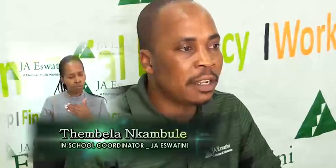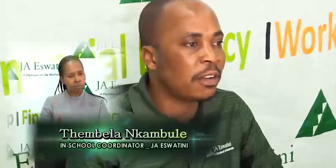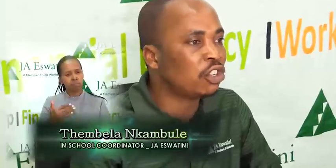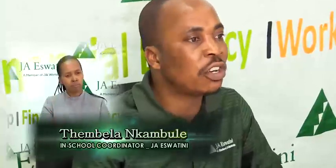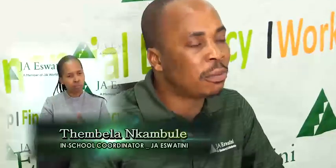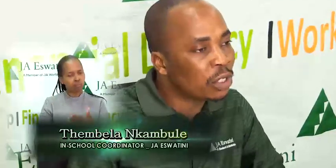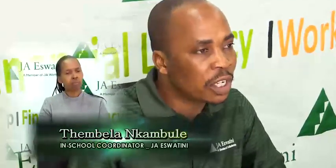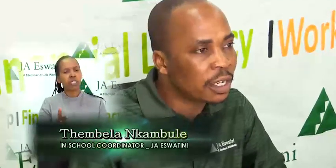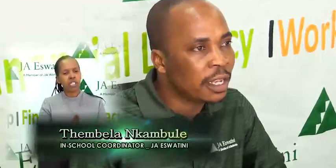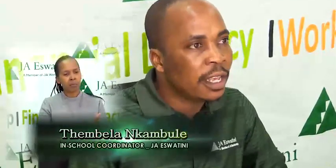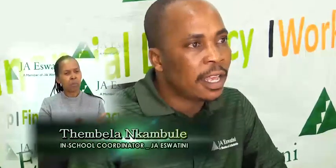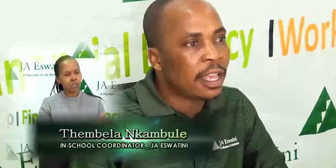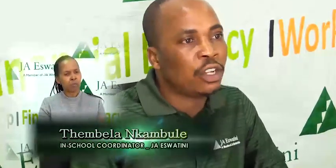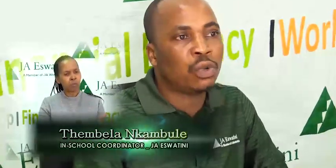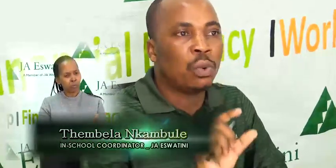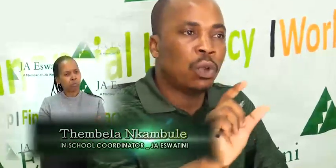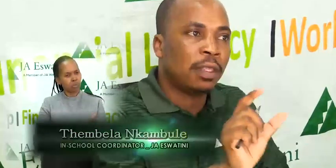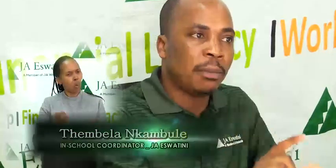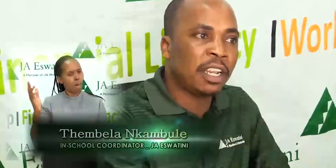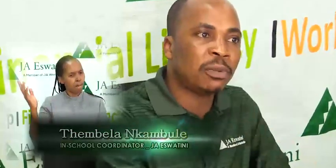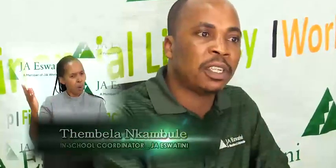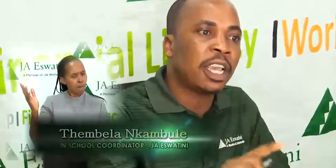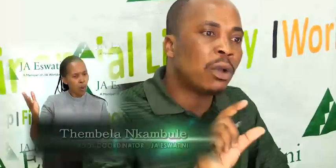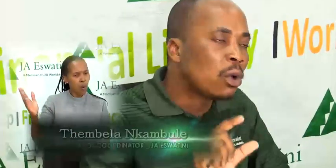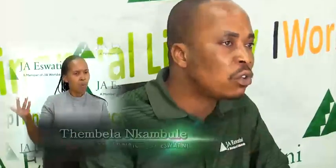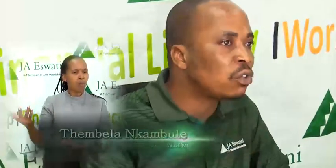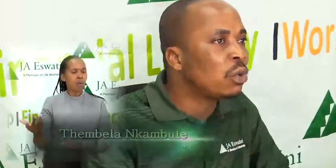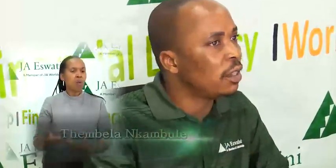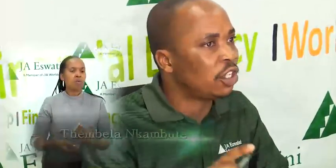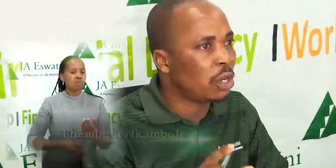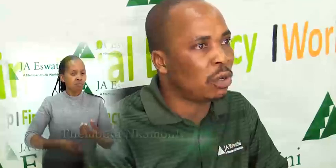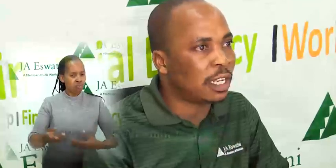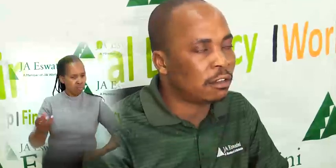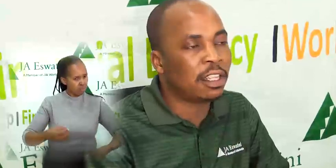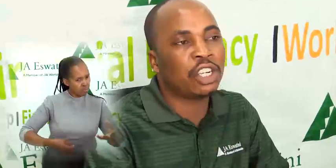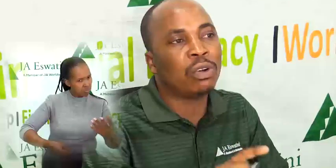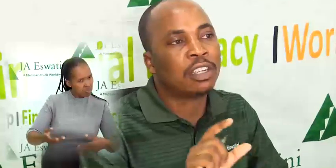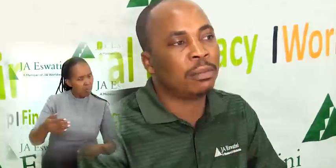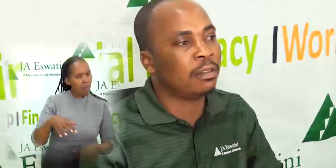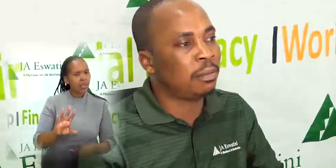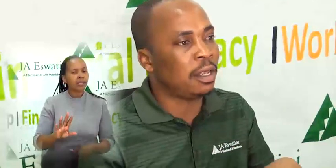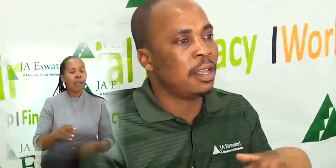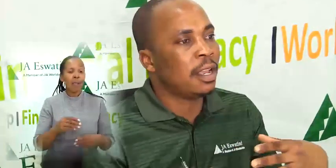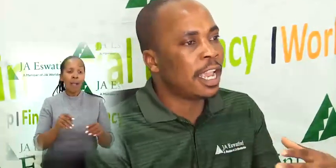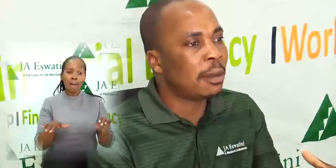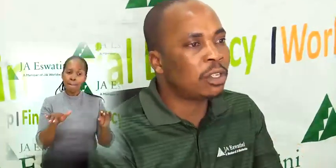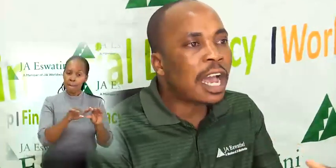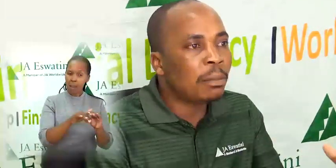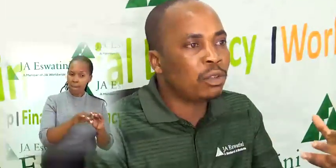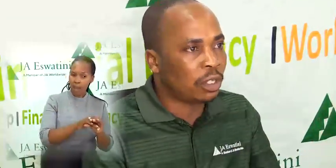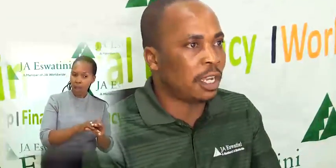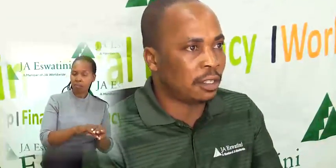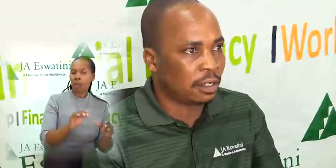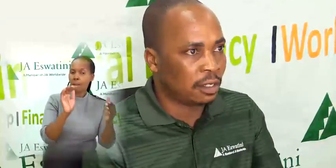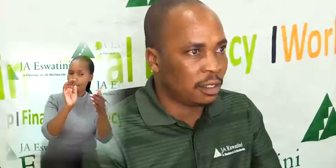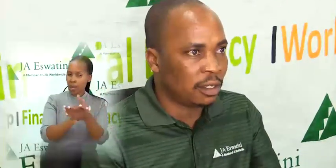not planning, financial reporting to the management and also the shareholders. The shareholders must be kept